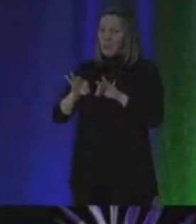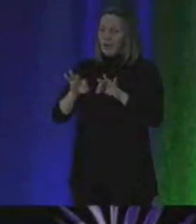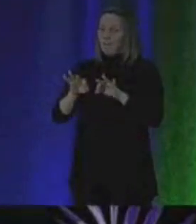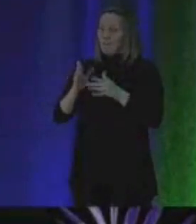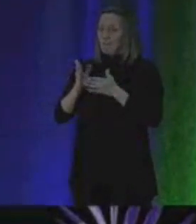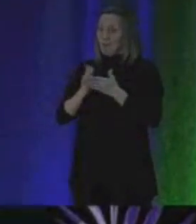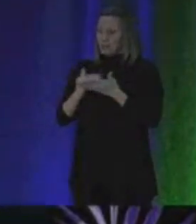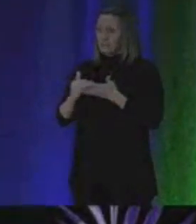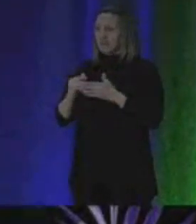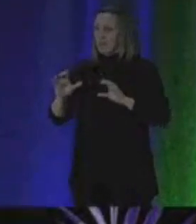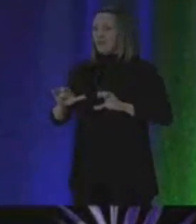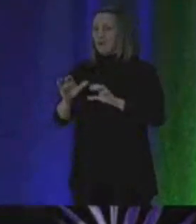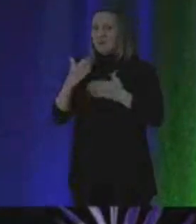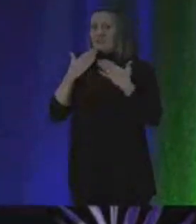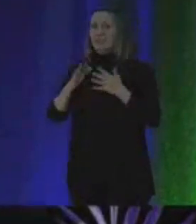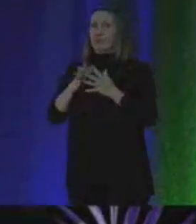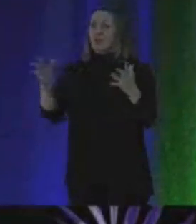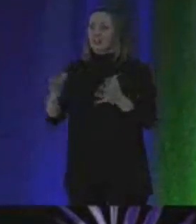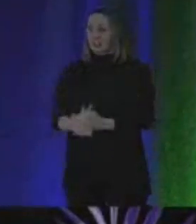performance. Everybody, thank you so much.